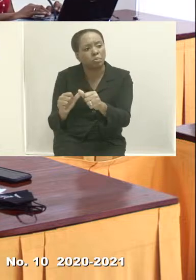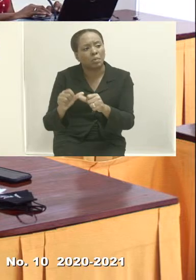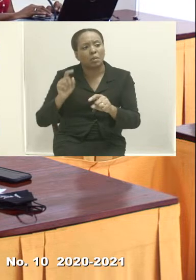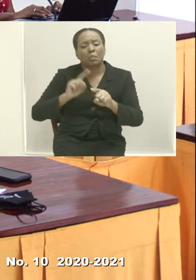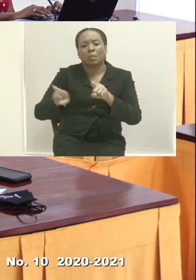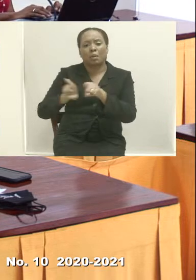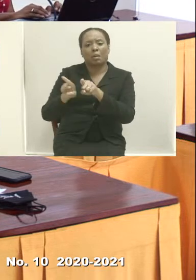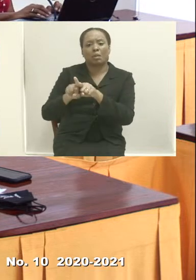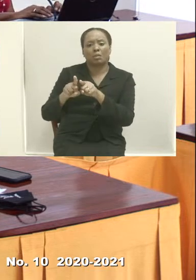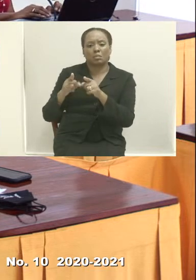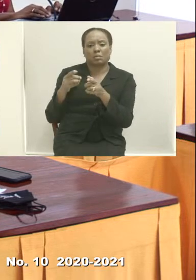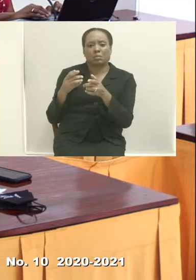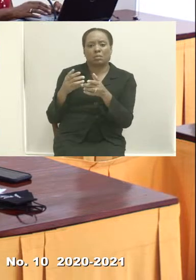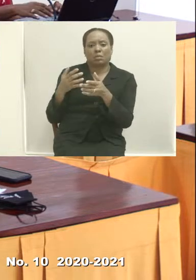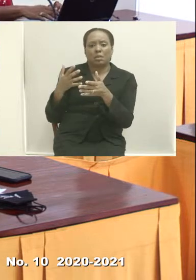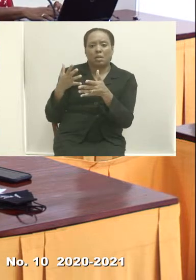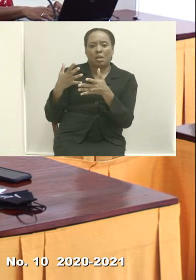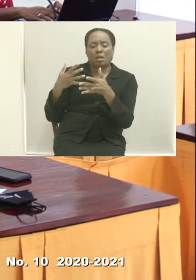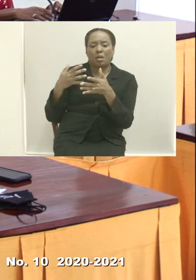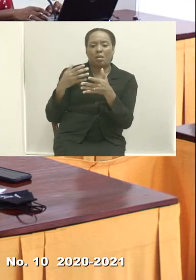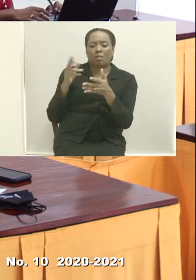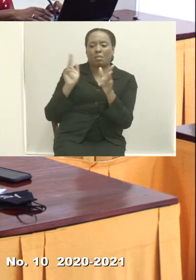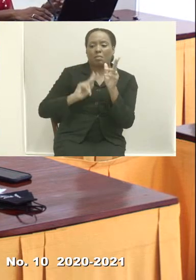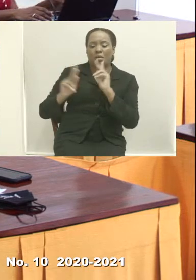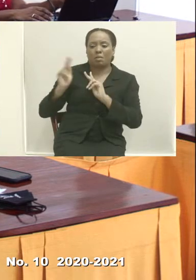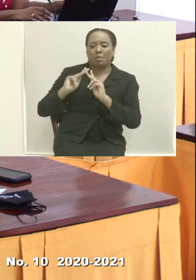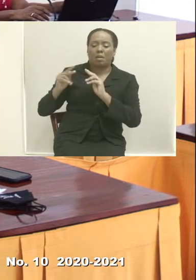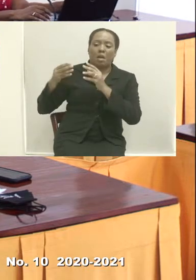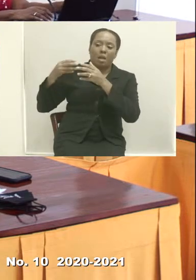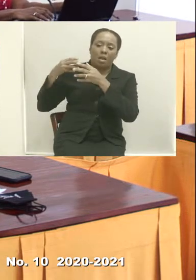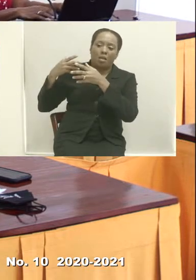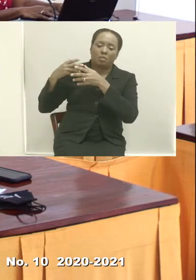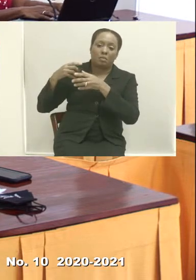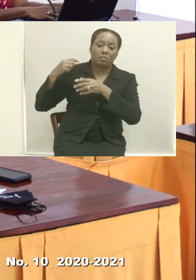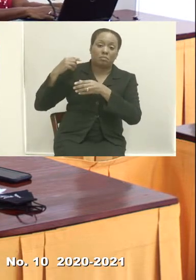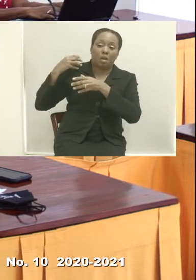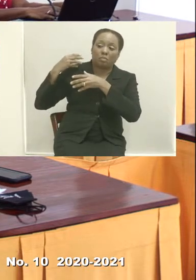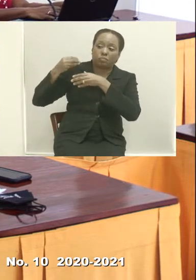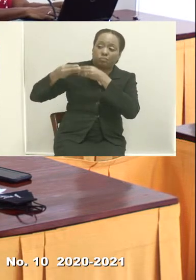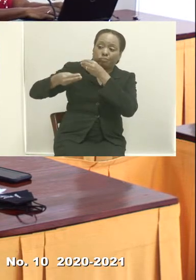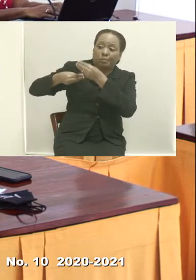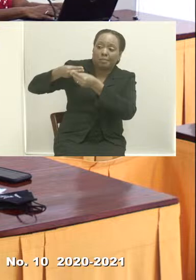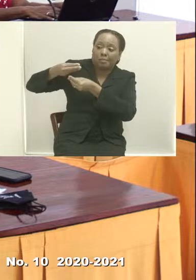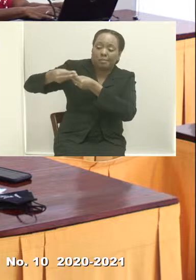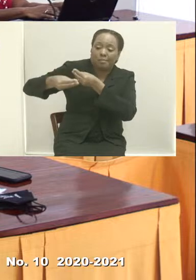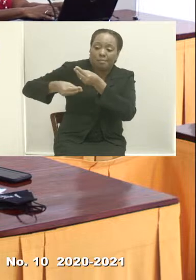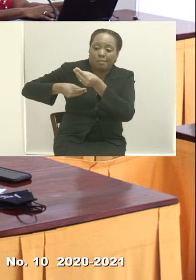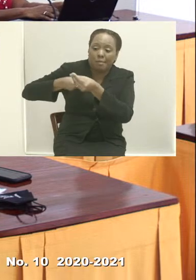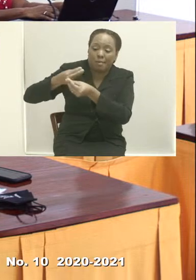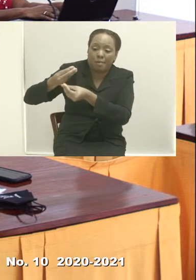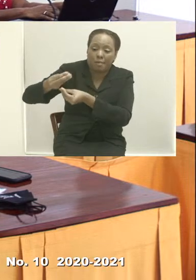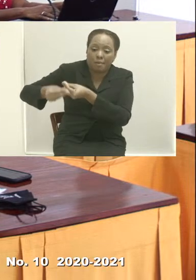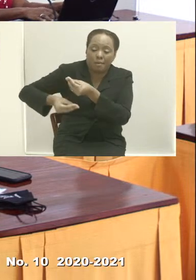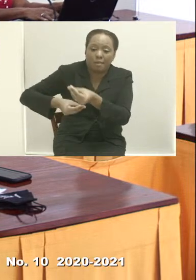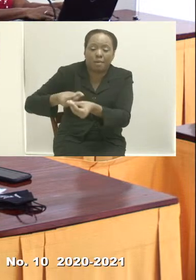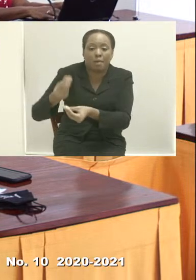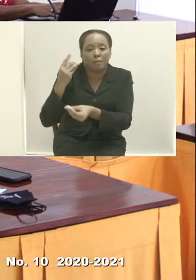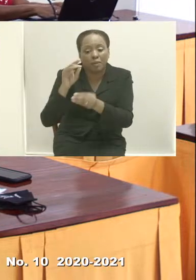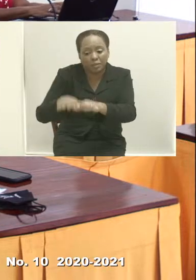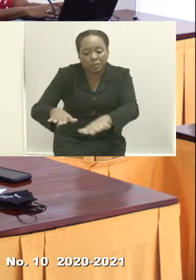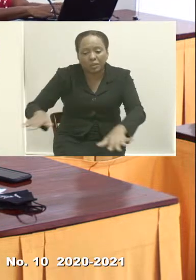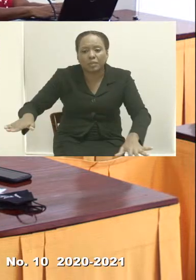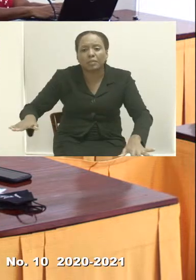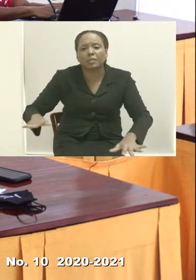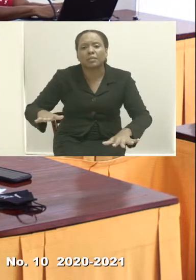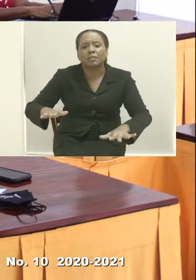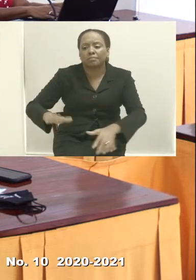generation of intergenerational wealth. It is exceptionally important, ma'am, that people who are going to go into